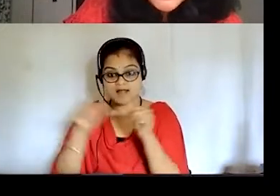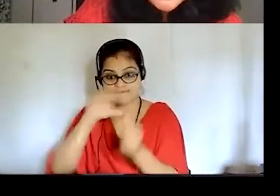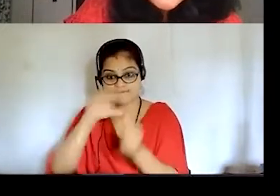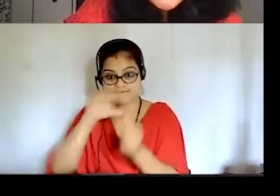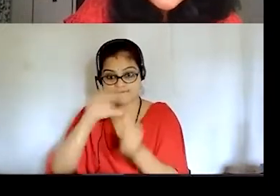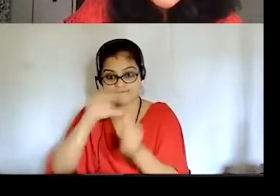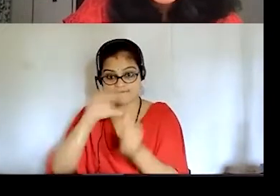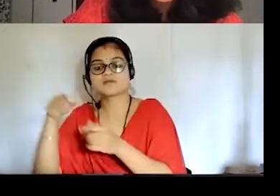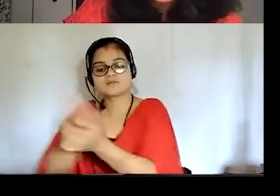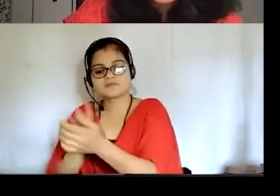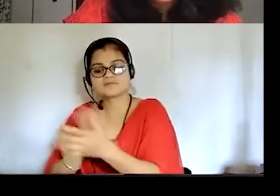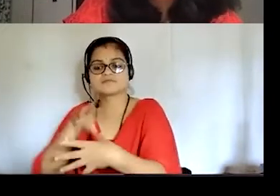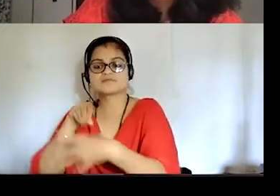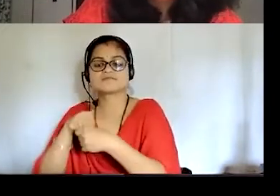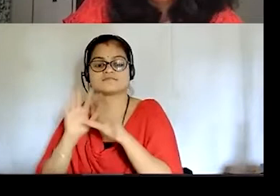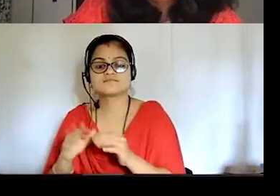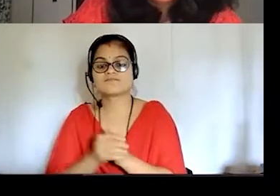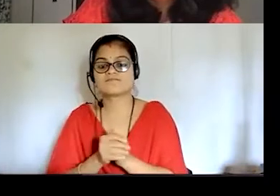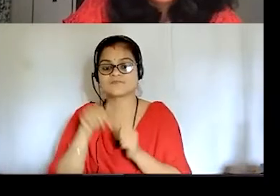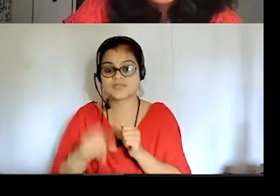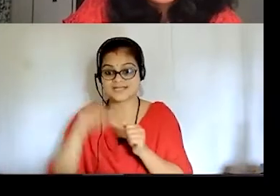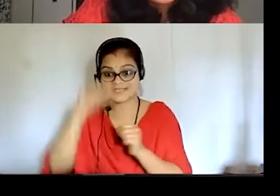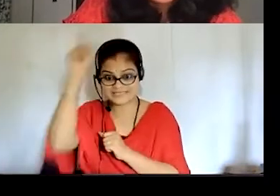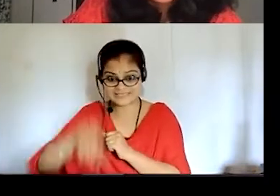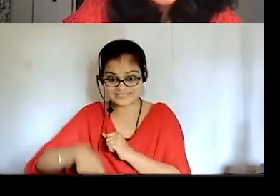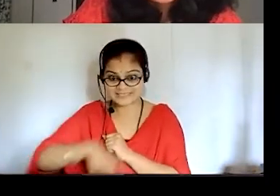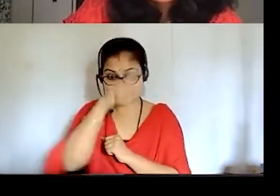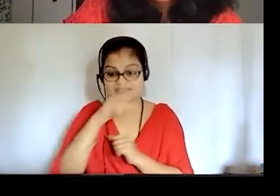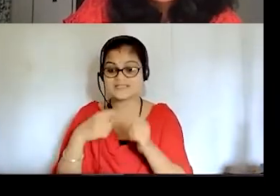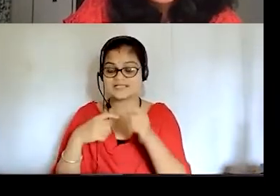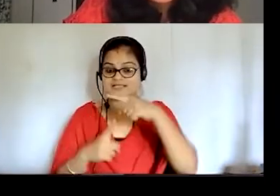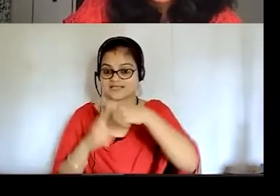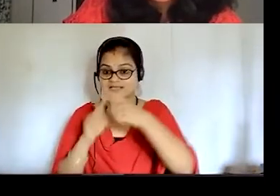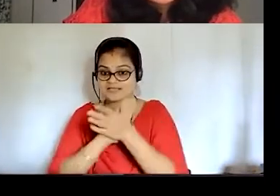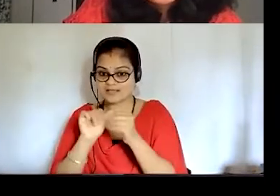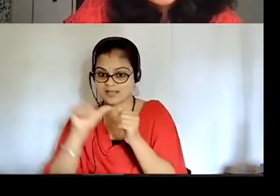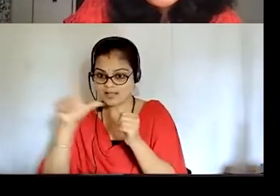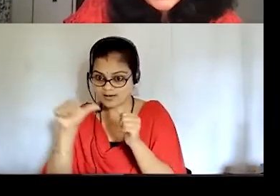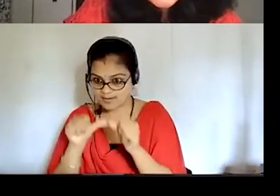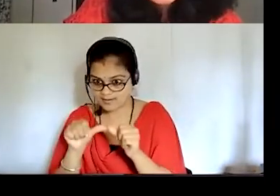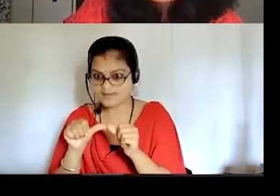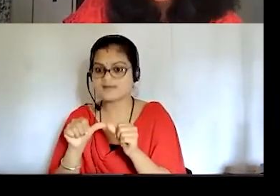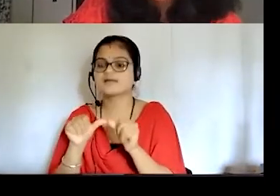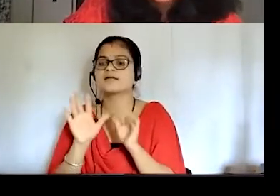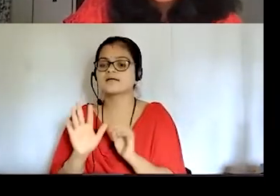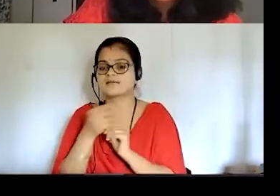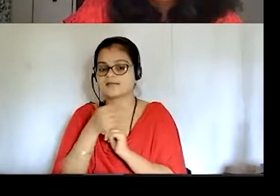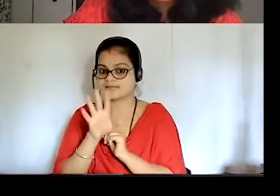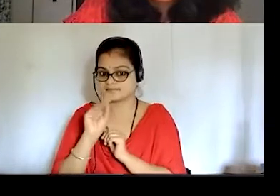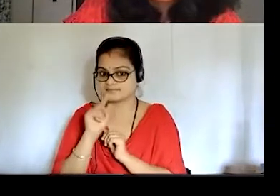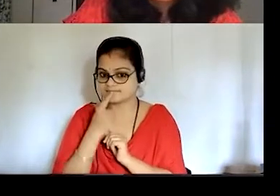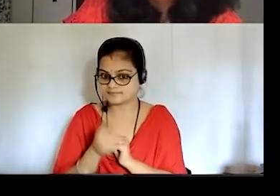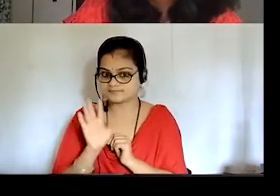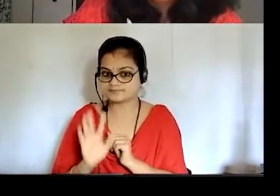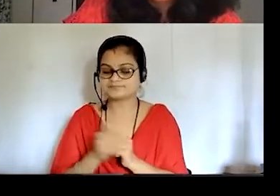Indian music, rhythm is referred to as tal or tala, the repetitive beats, and laya